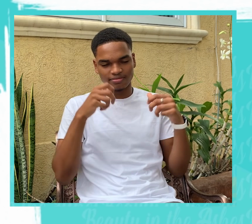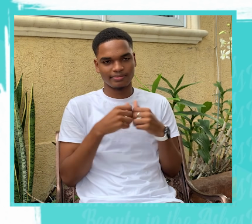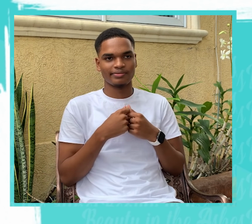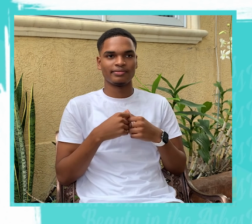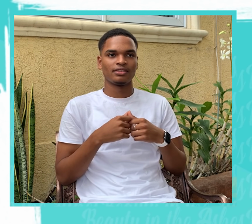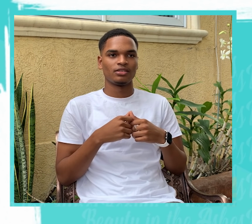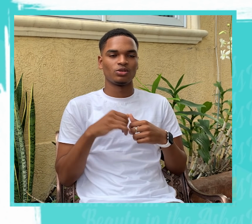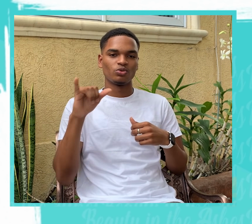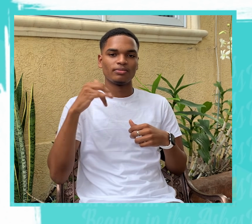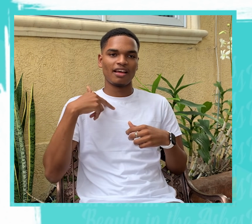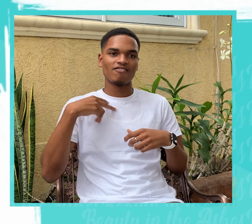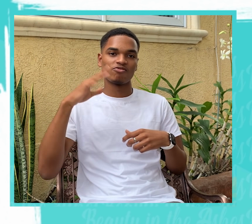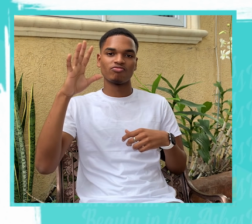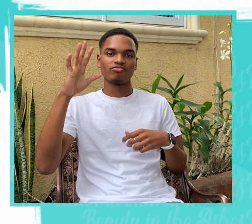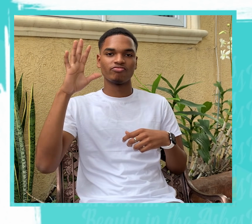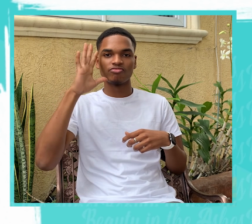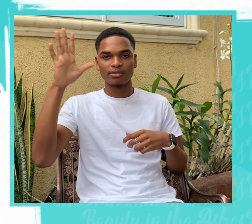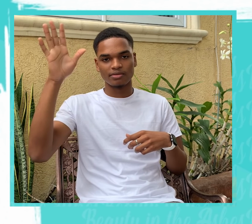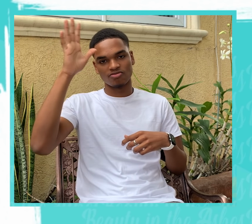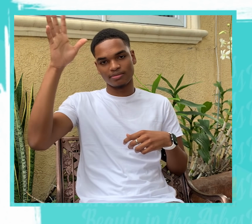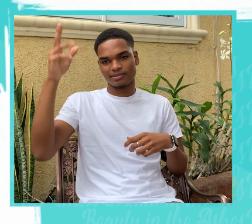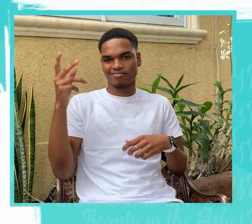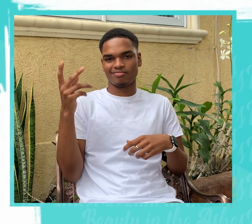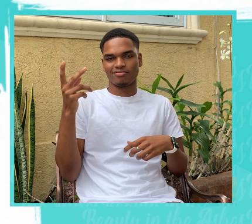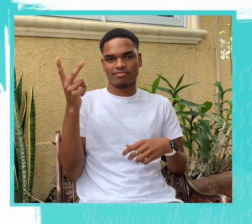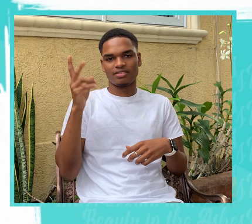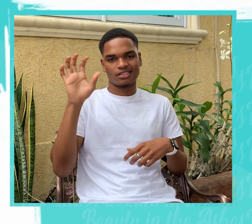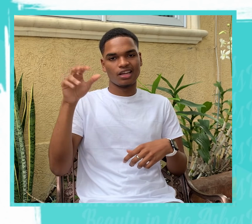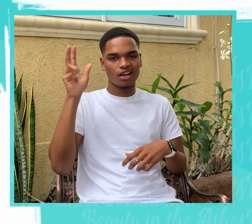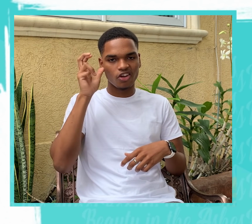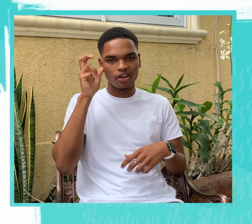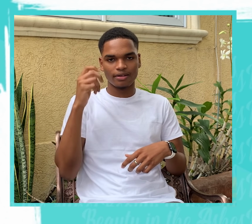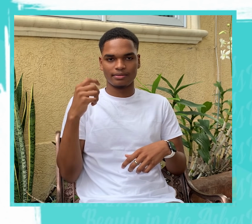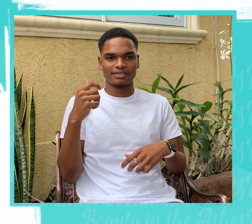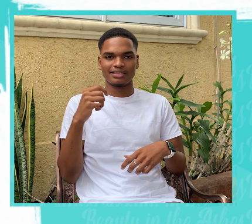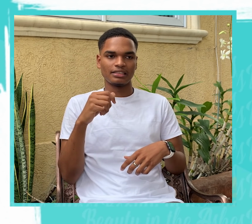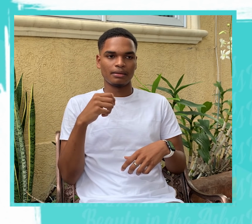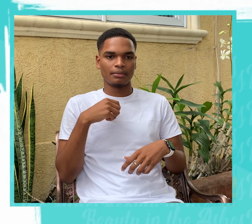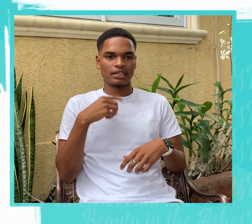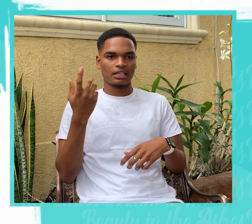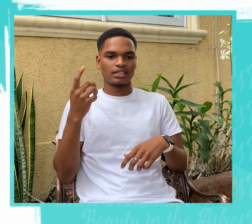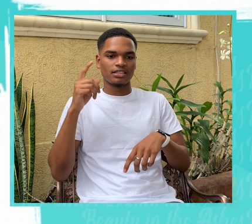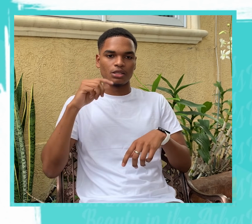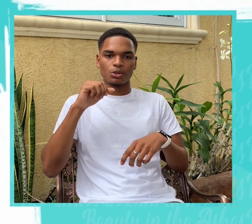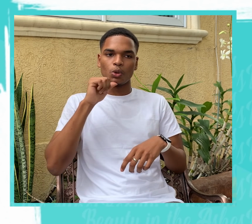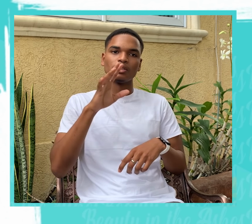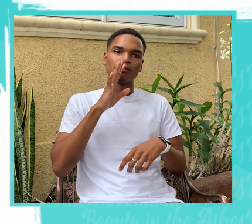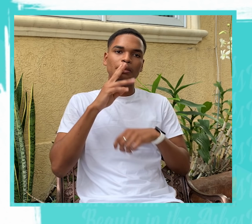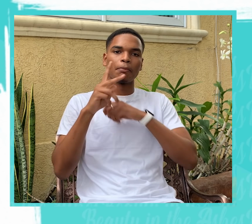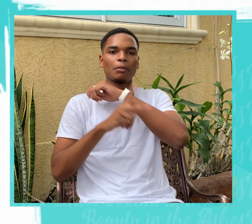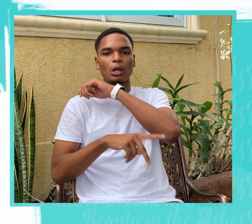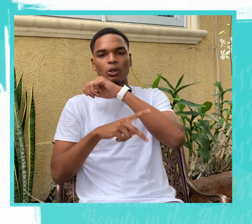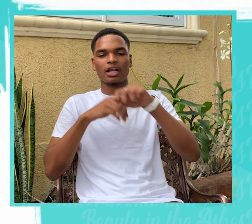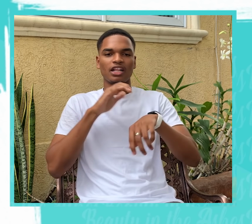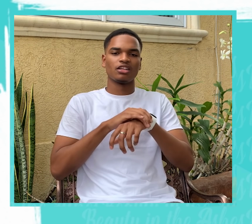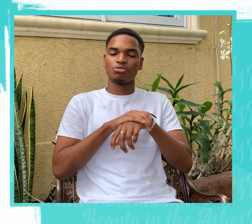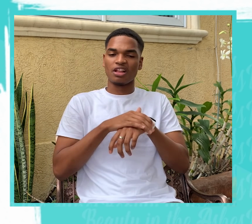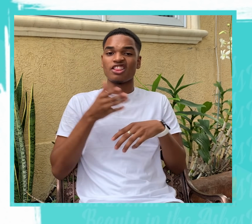I have grandparents who can hear. So, it's not like I didn't have access to English or Patois. Right. That was there. But,